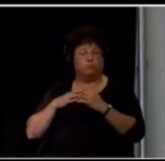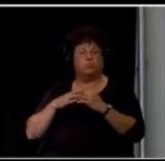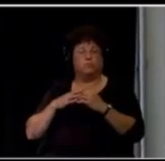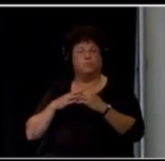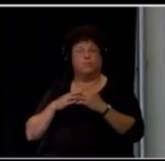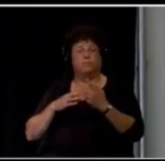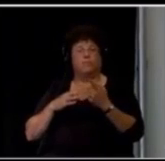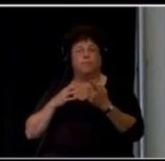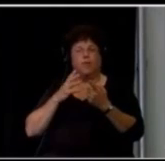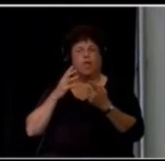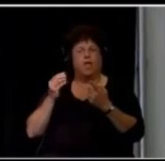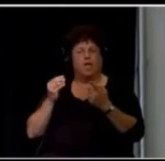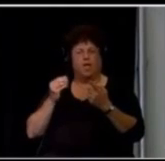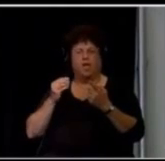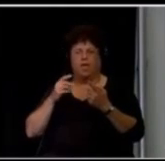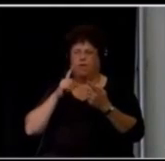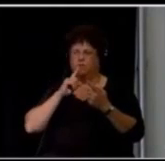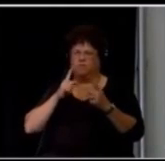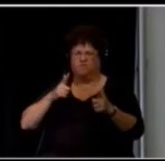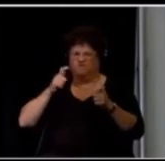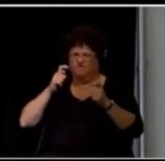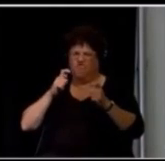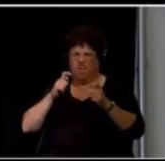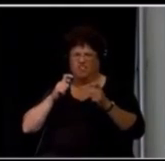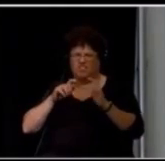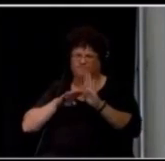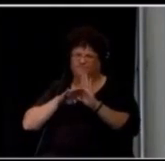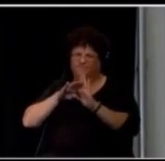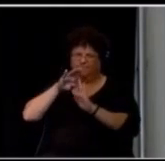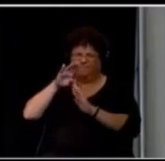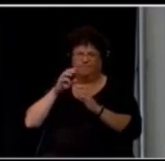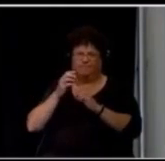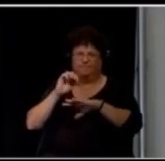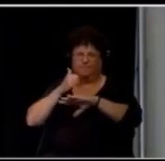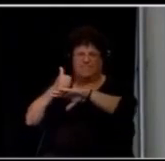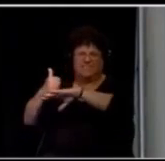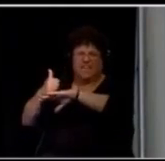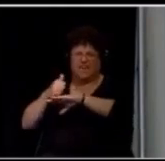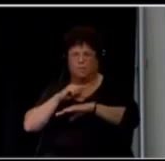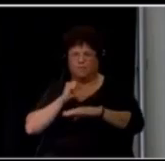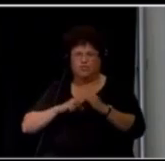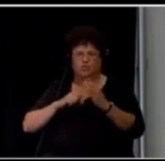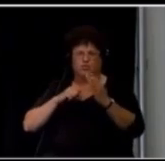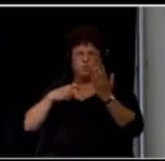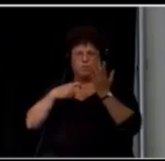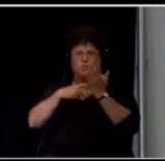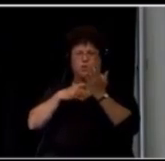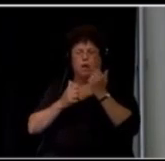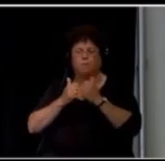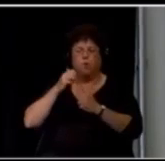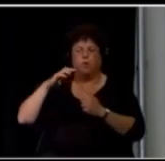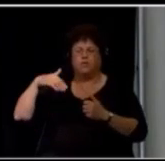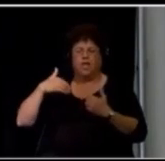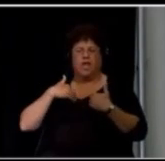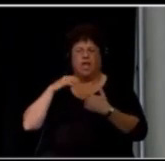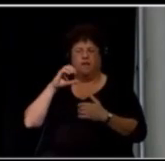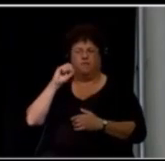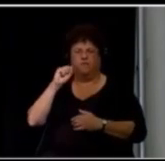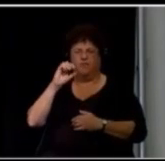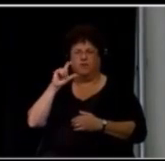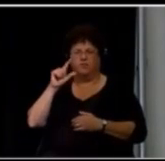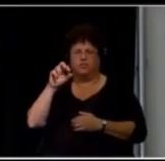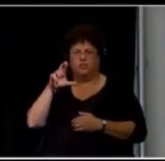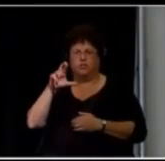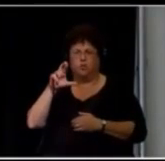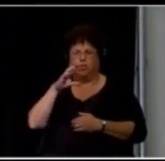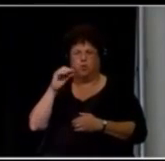And of course, we've gone super fast with the superchargers. So most of the superchargers do not yet have solar